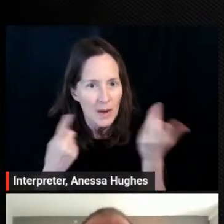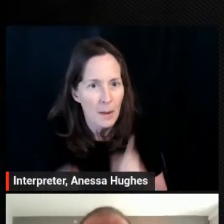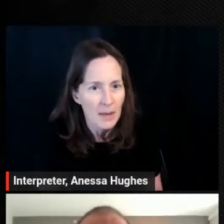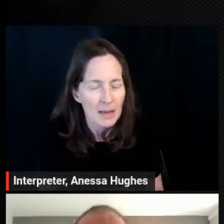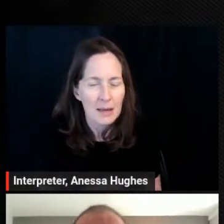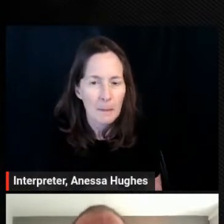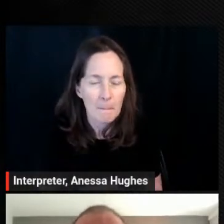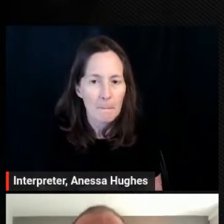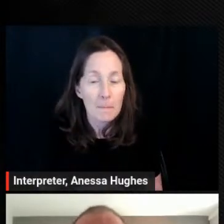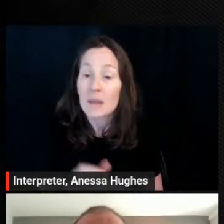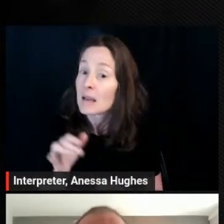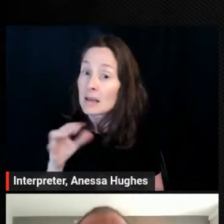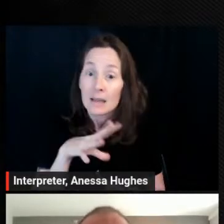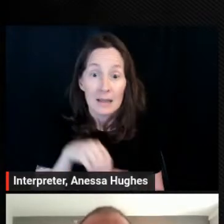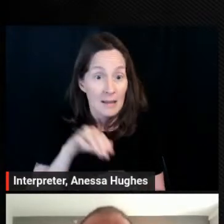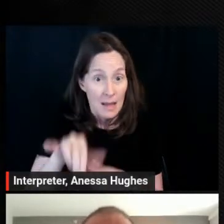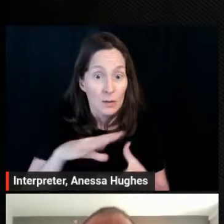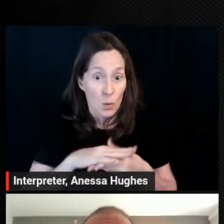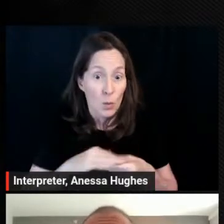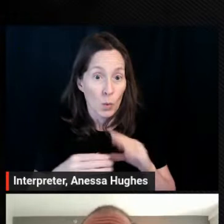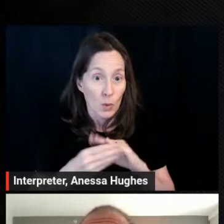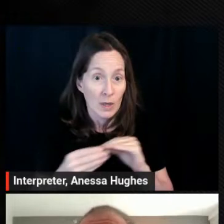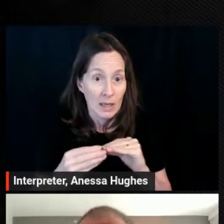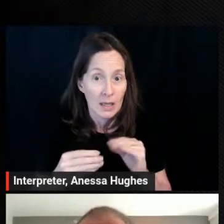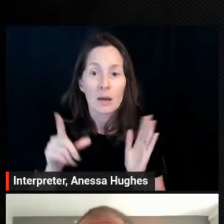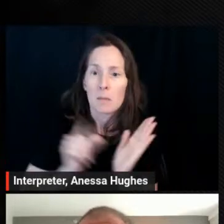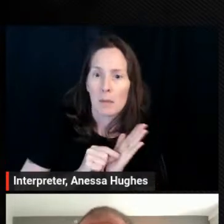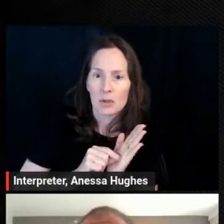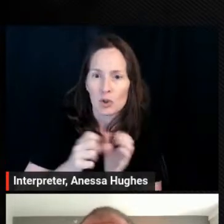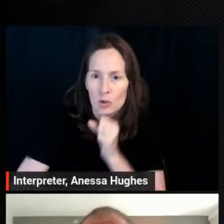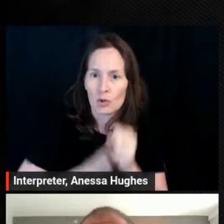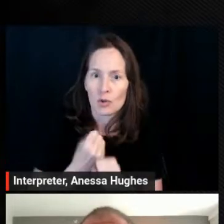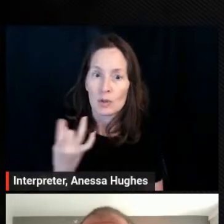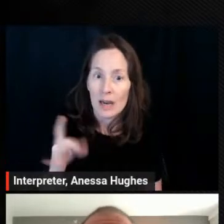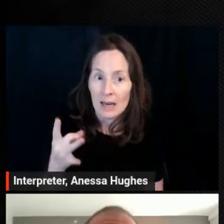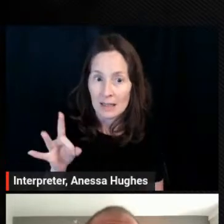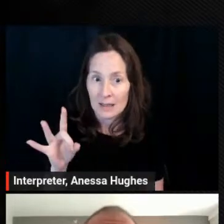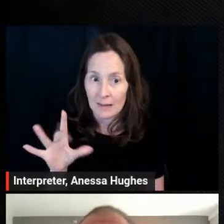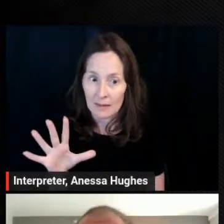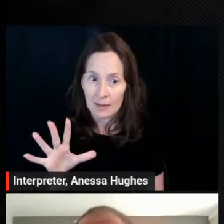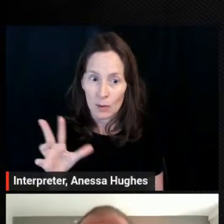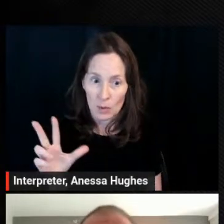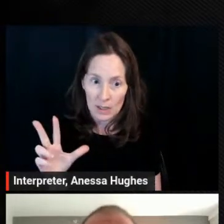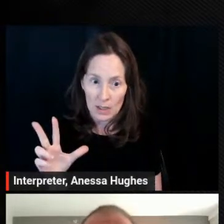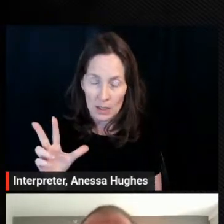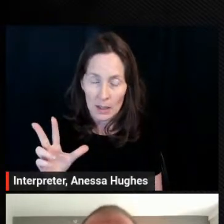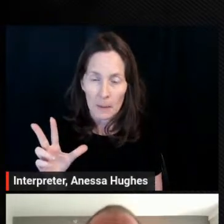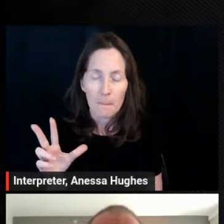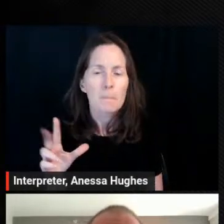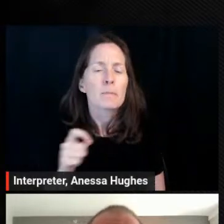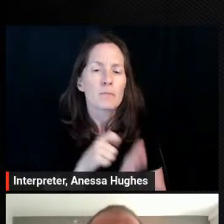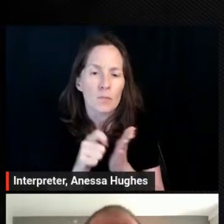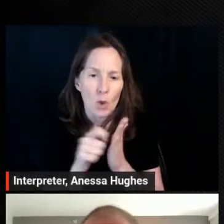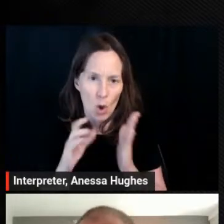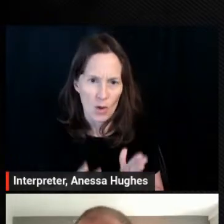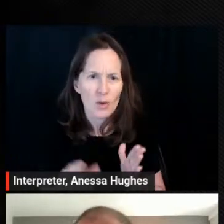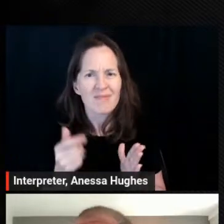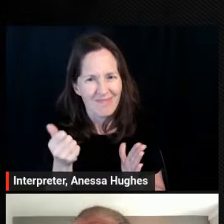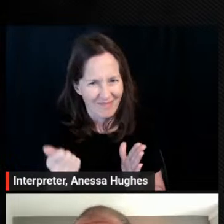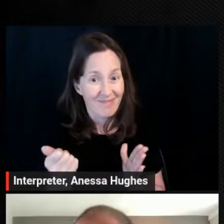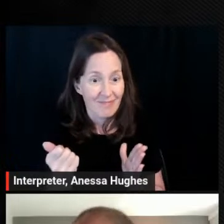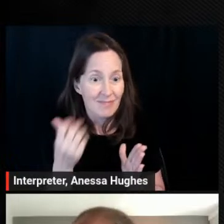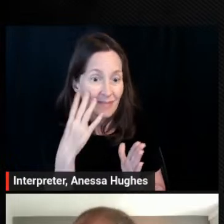Slave, which he published in 1853, Northup explains what riding America's reverse